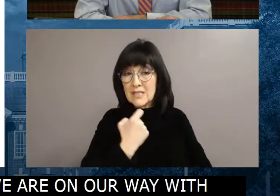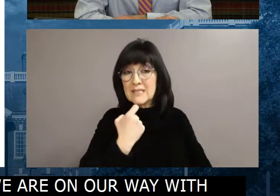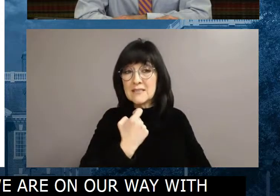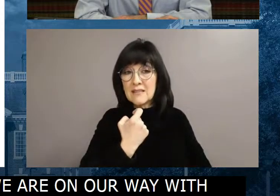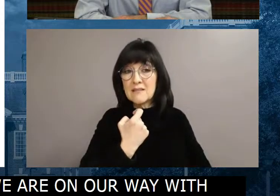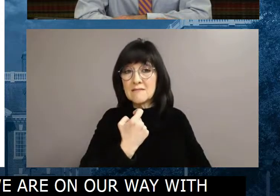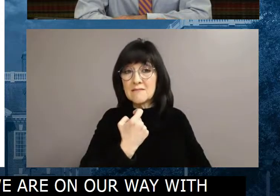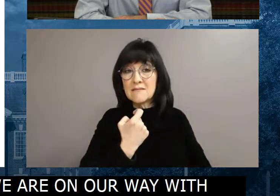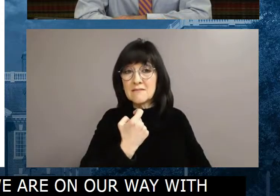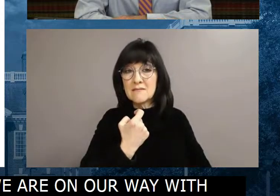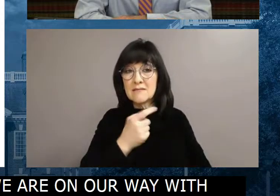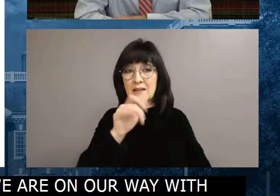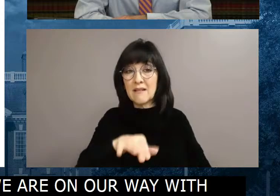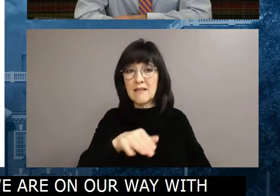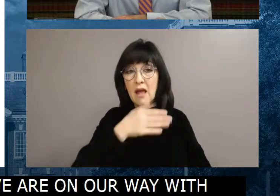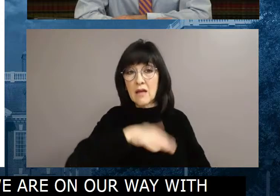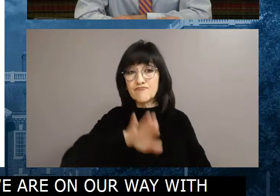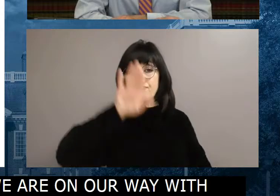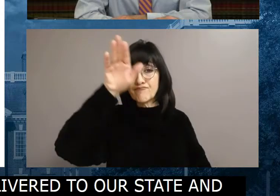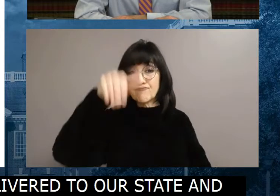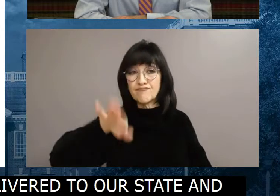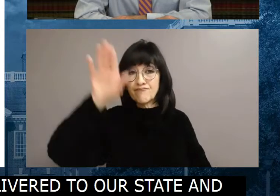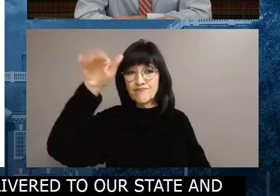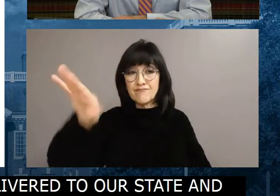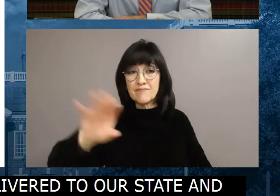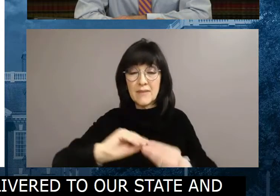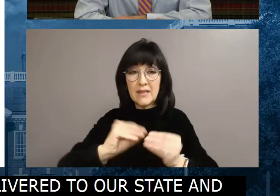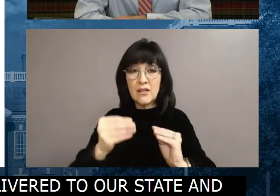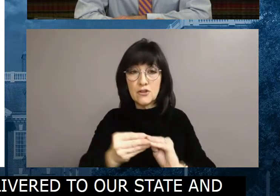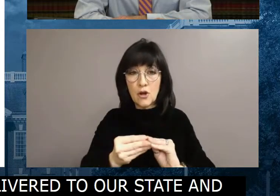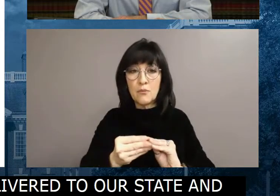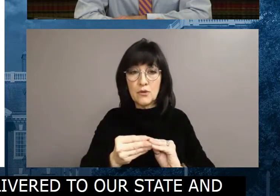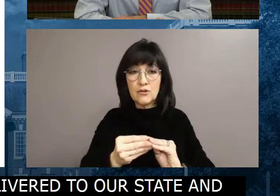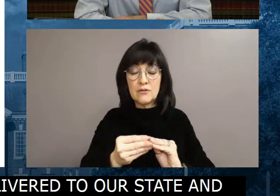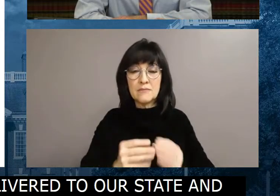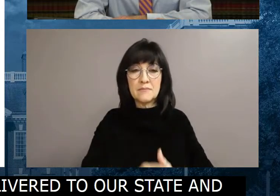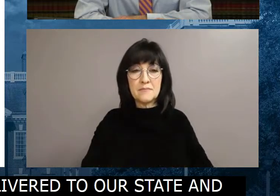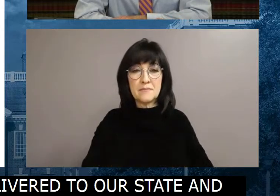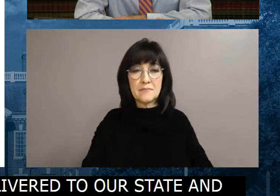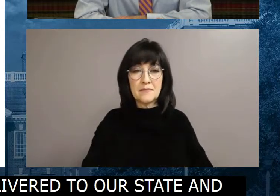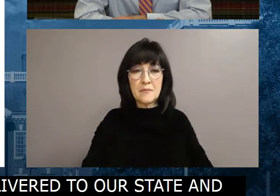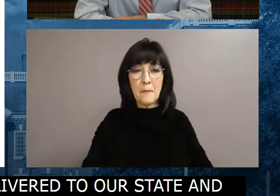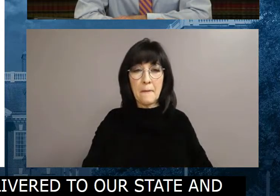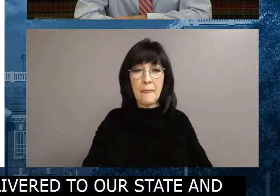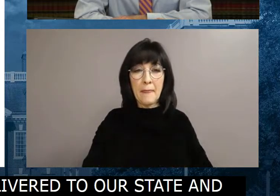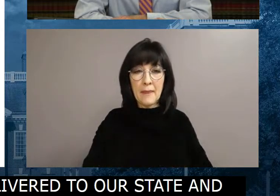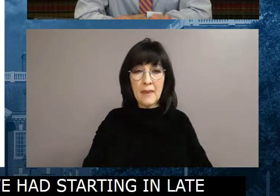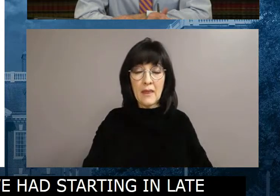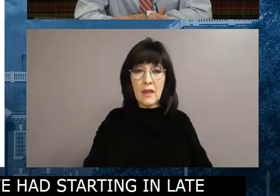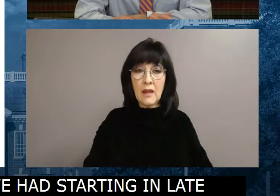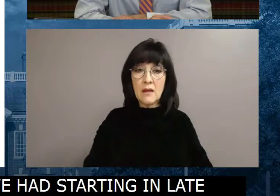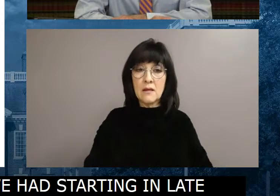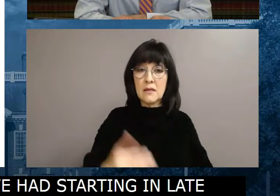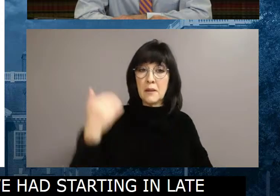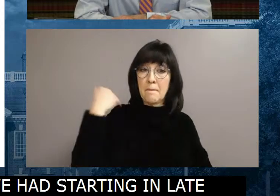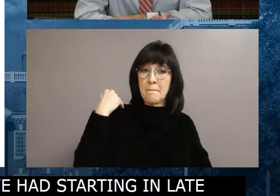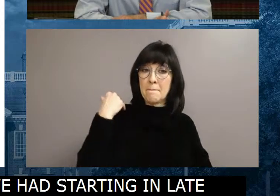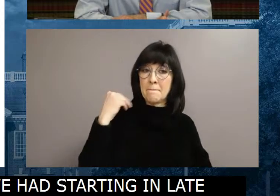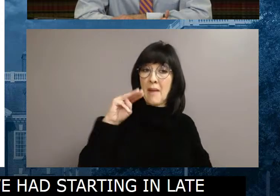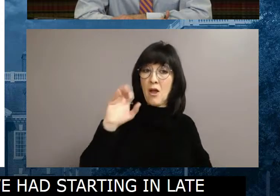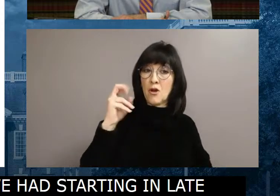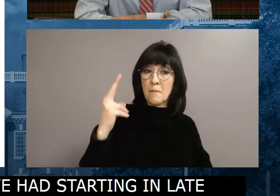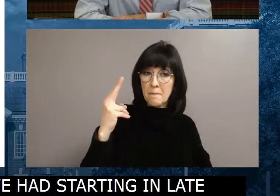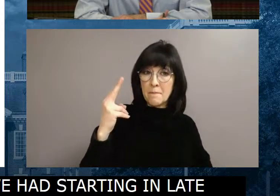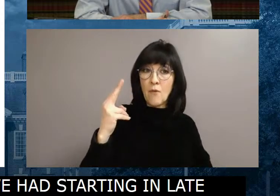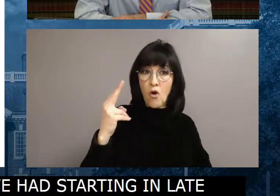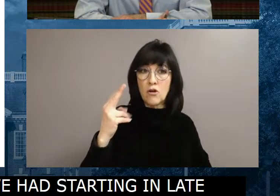in November, late October, November, December, January, much larger than back in March, but we're doing 2